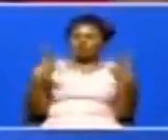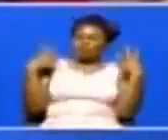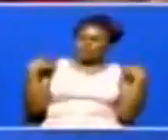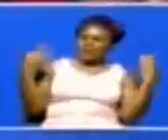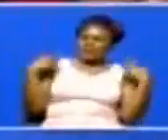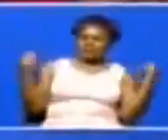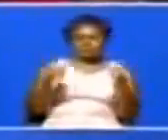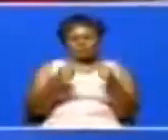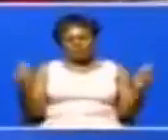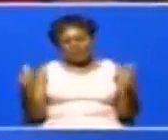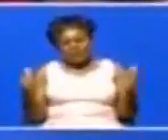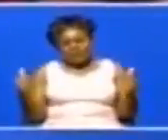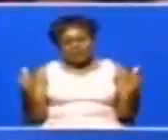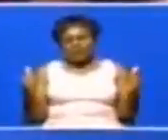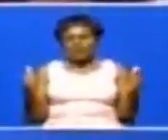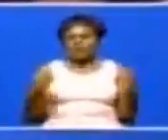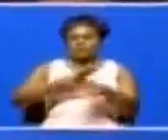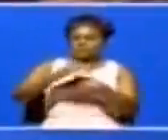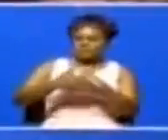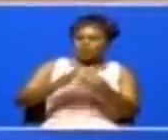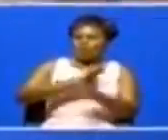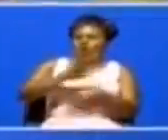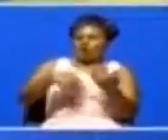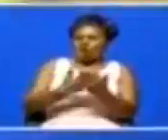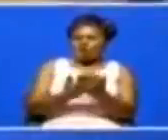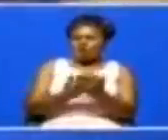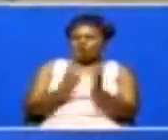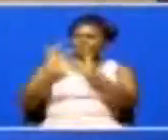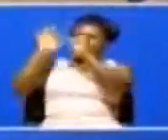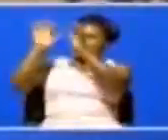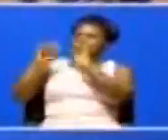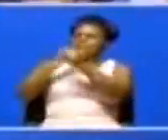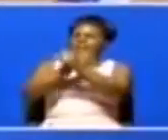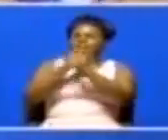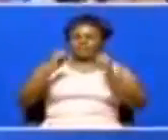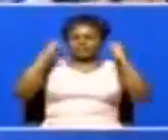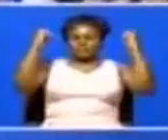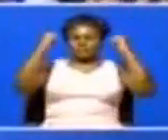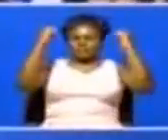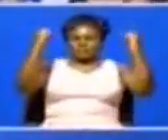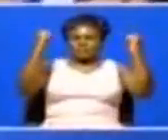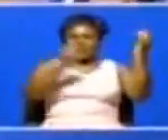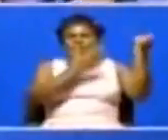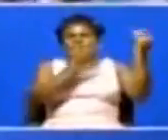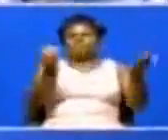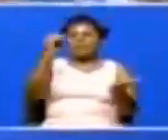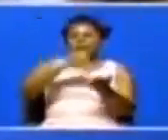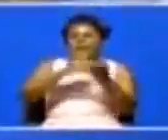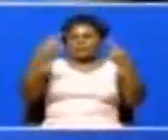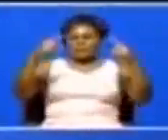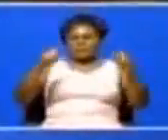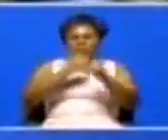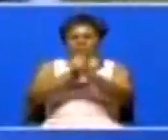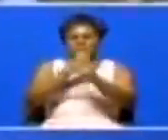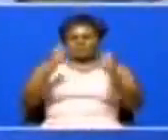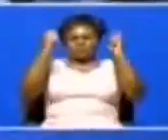kila kitu, mazoezi, marekebisho kila mahali. In basketball, defending champions Kaya Tiwi revived their hopes of successfully defending